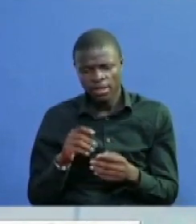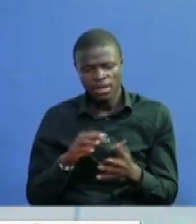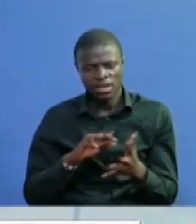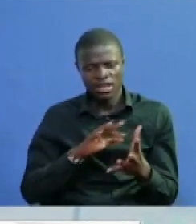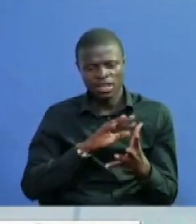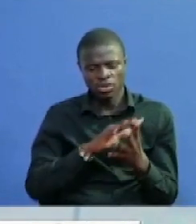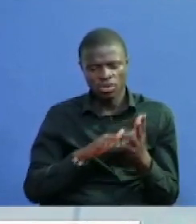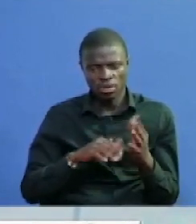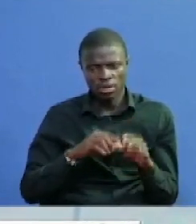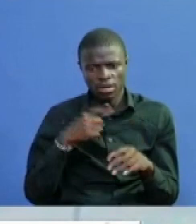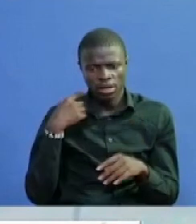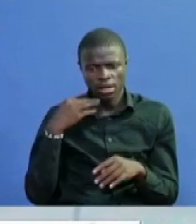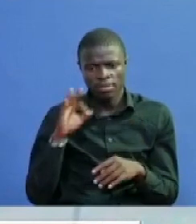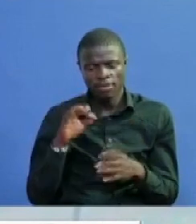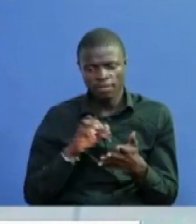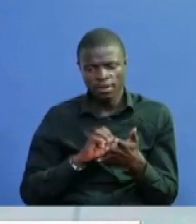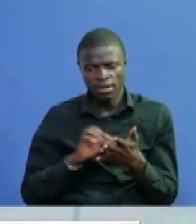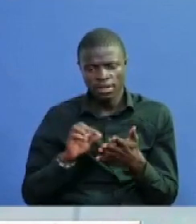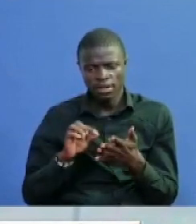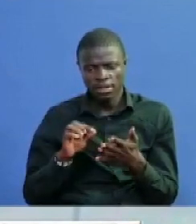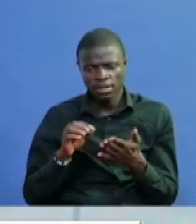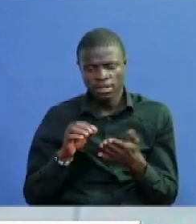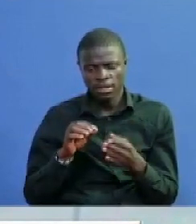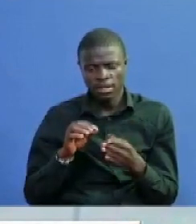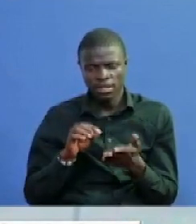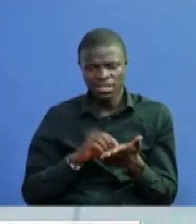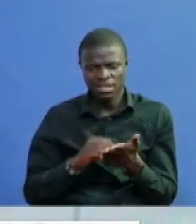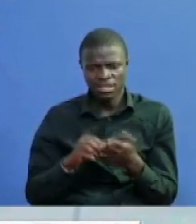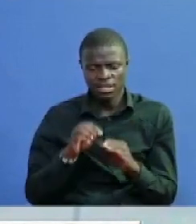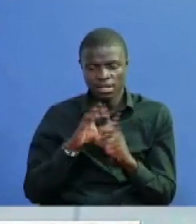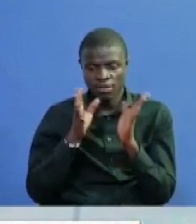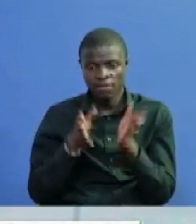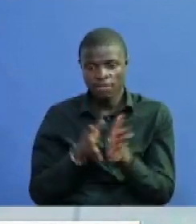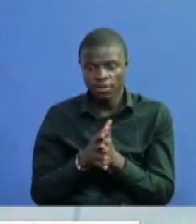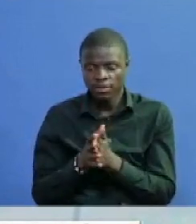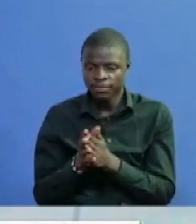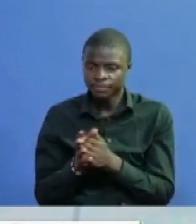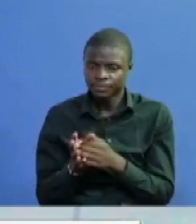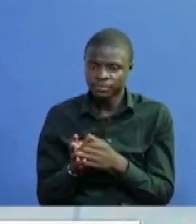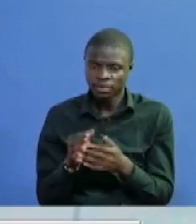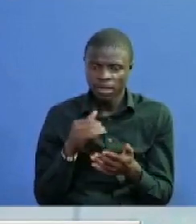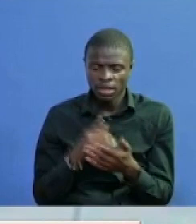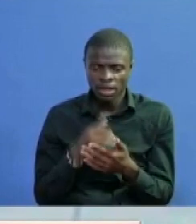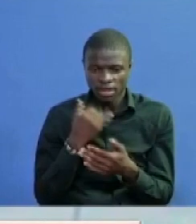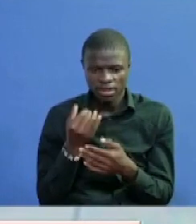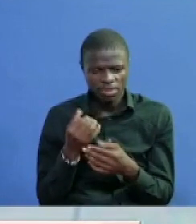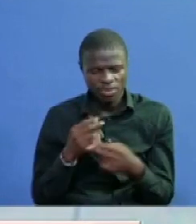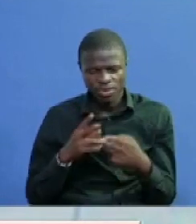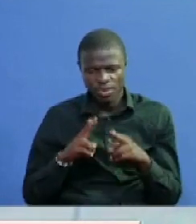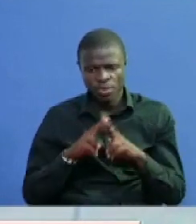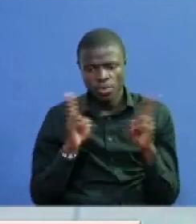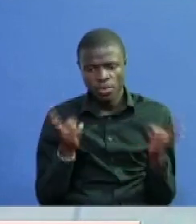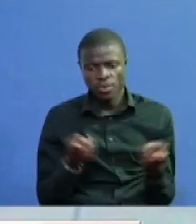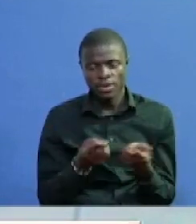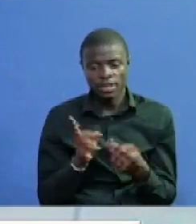of registered voters never showed up. Okay. And so when we talk about free and fair elections, it's about universal suffrage,